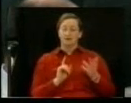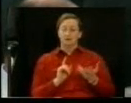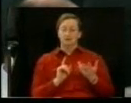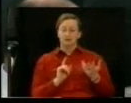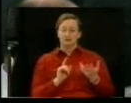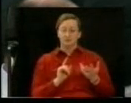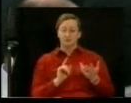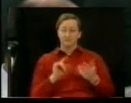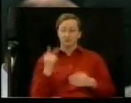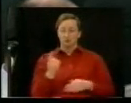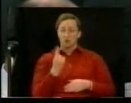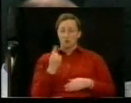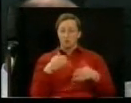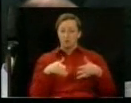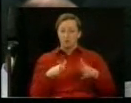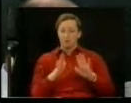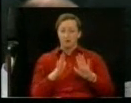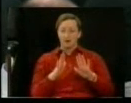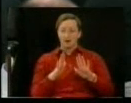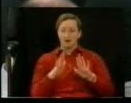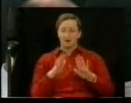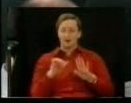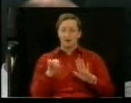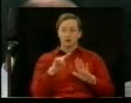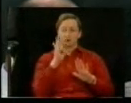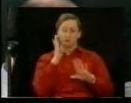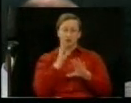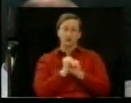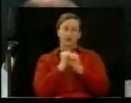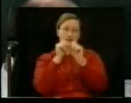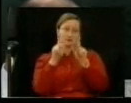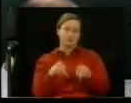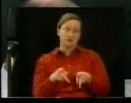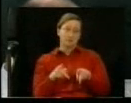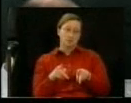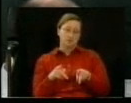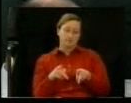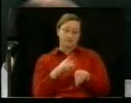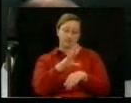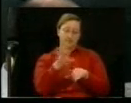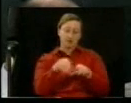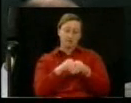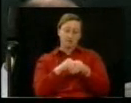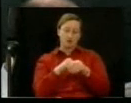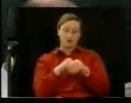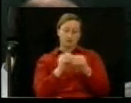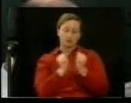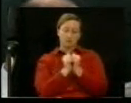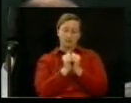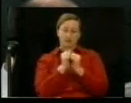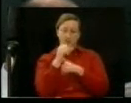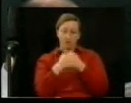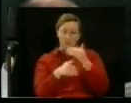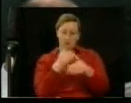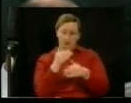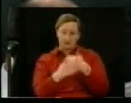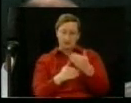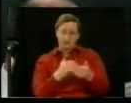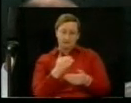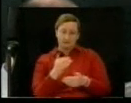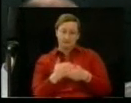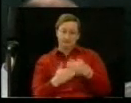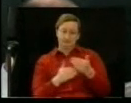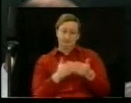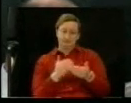the only way that you're going to get the people involved in the process, or